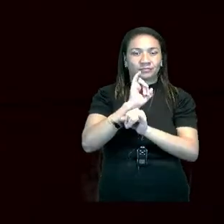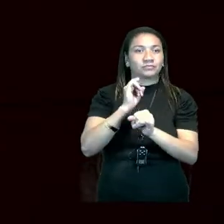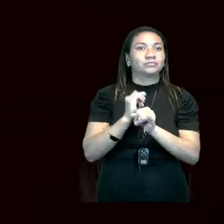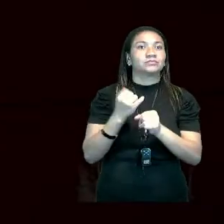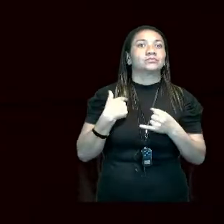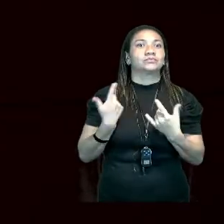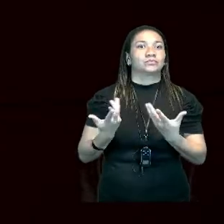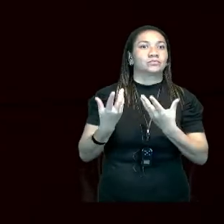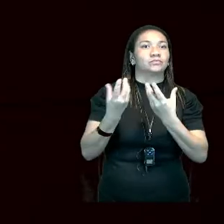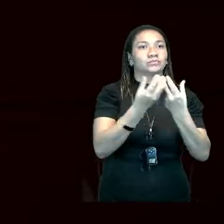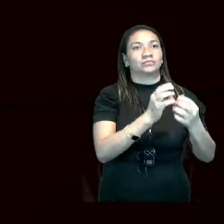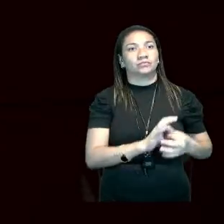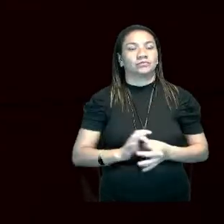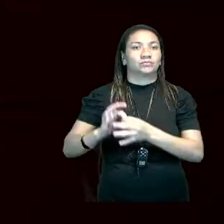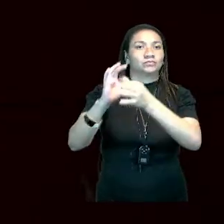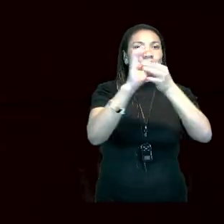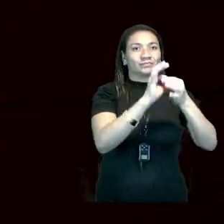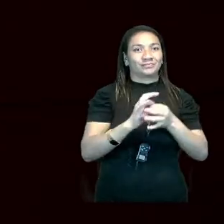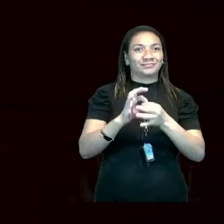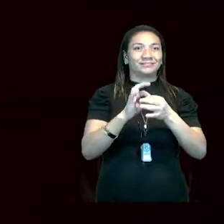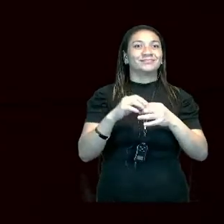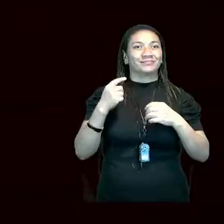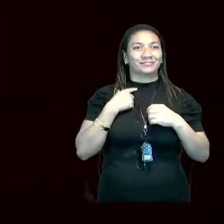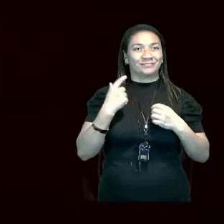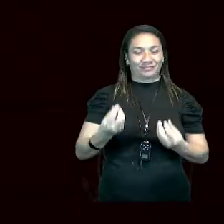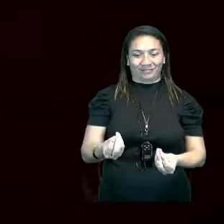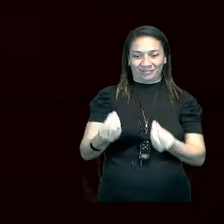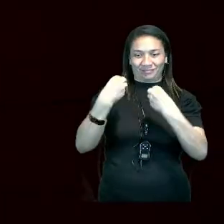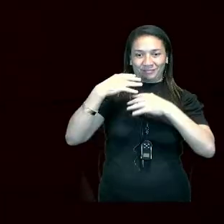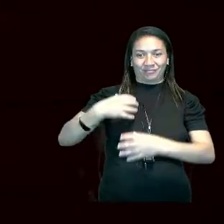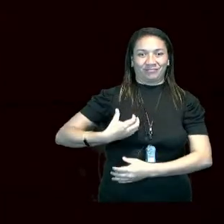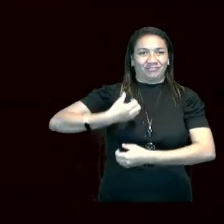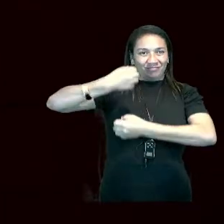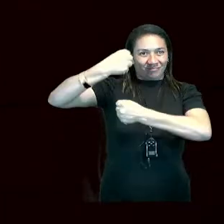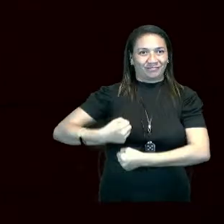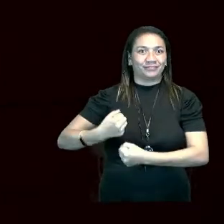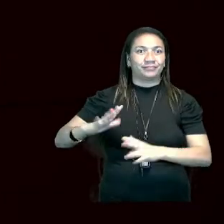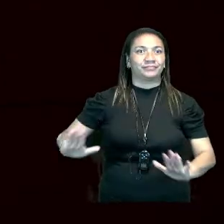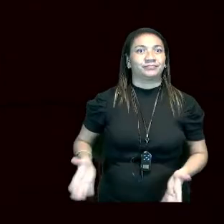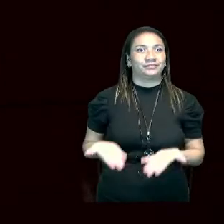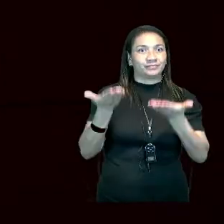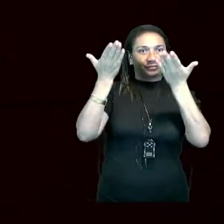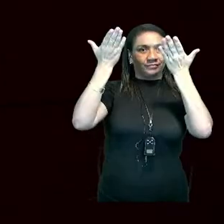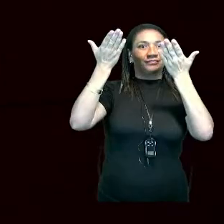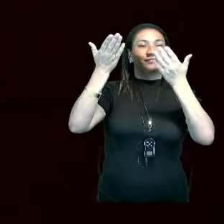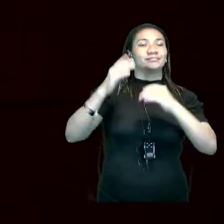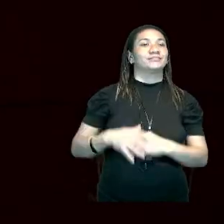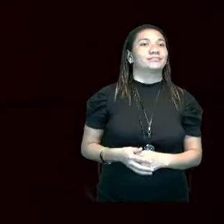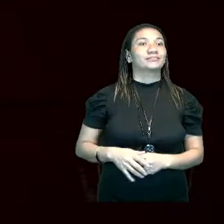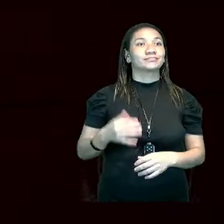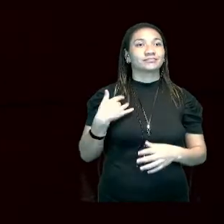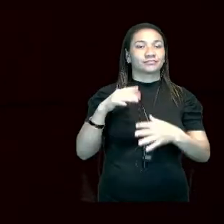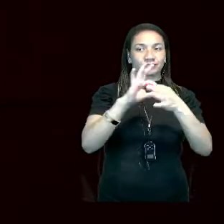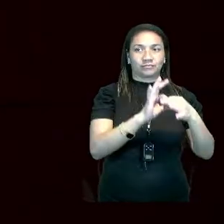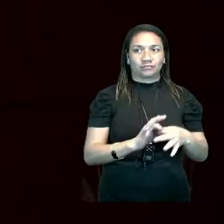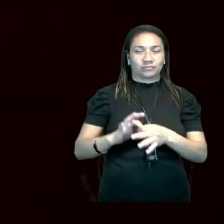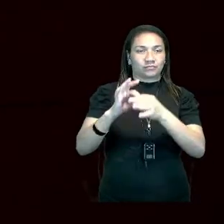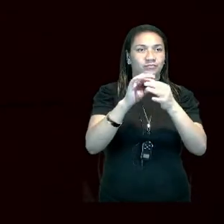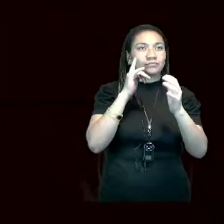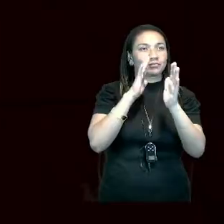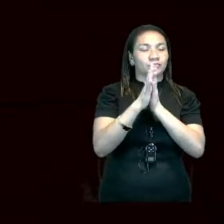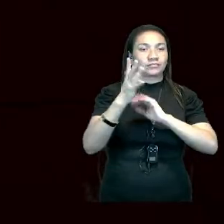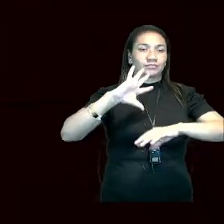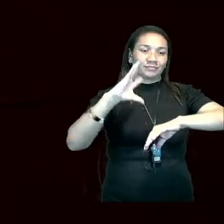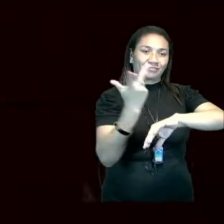this international gathering together for the restoration of our dignity. An encounter that invited us to connect